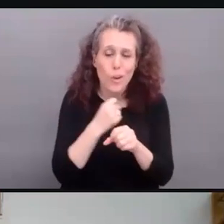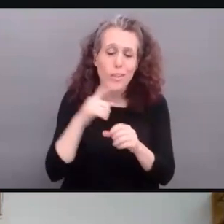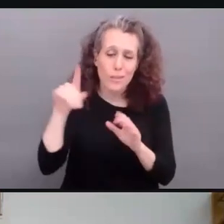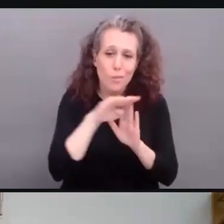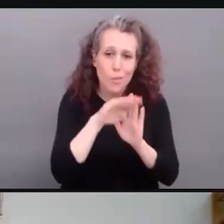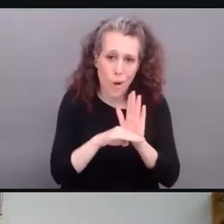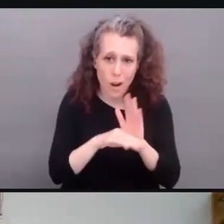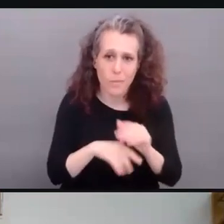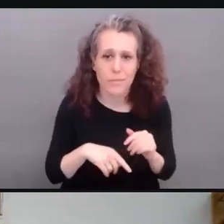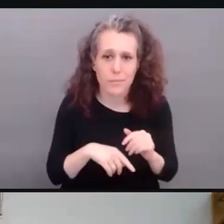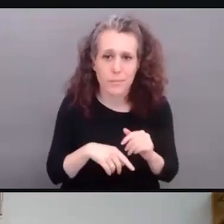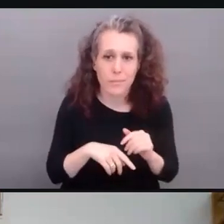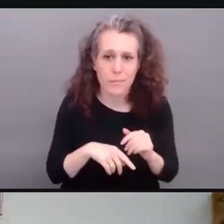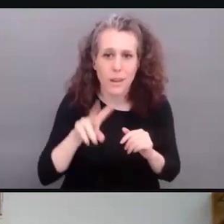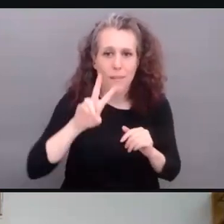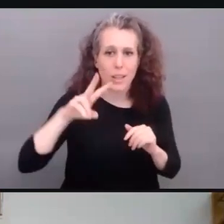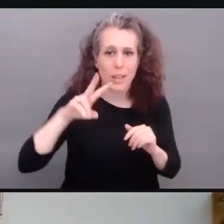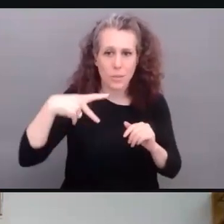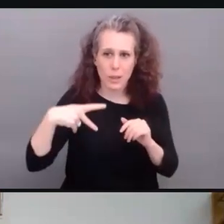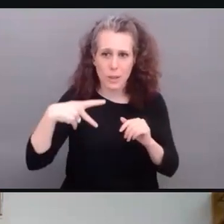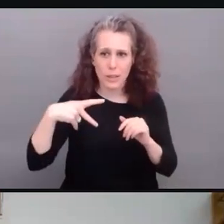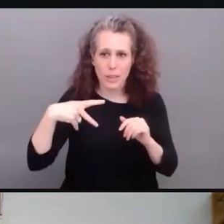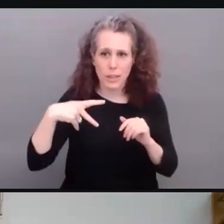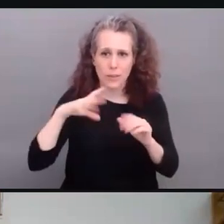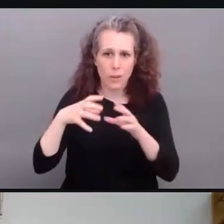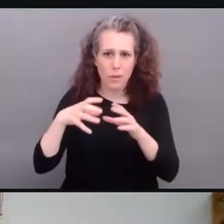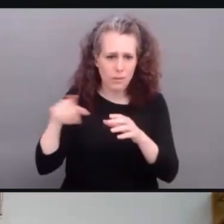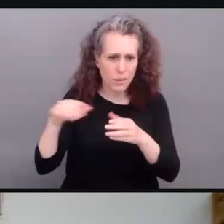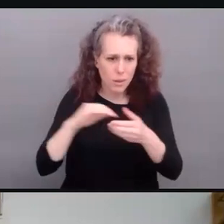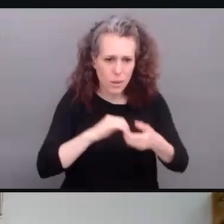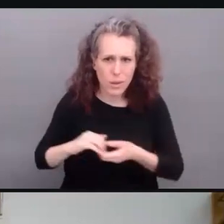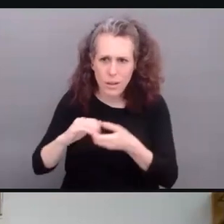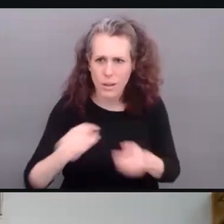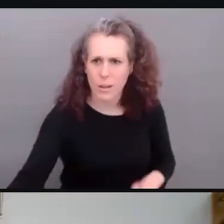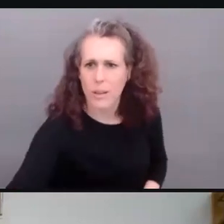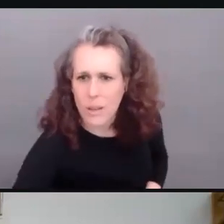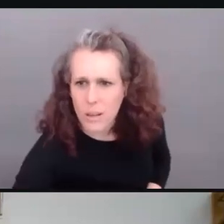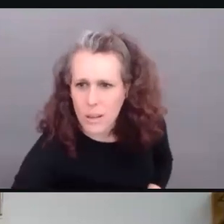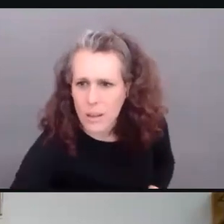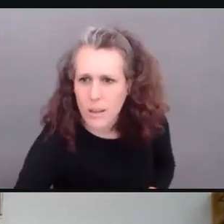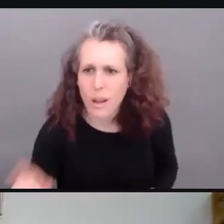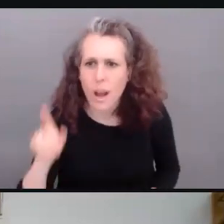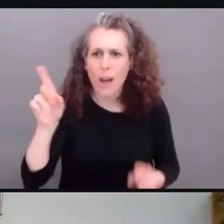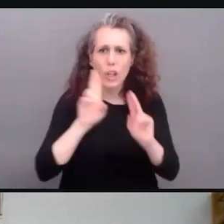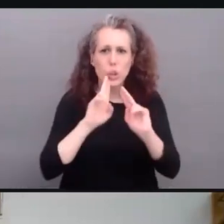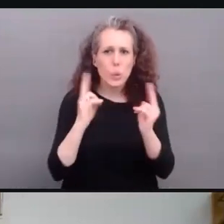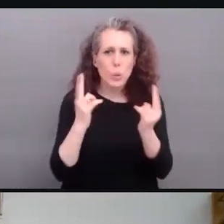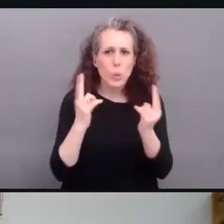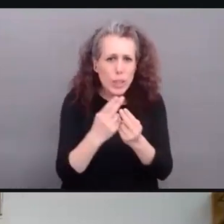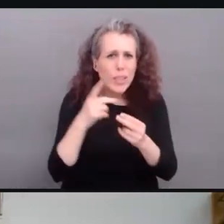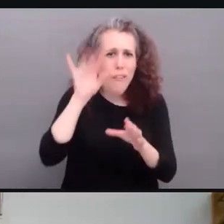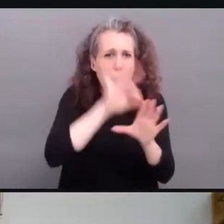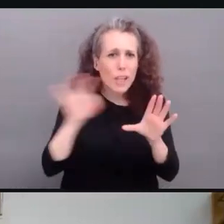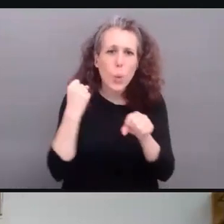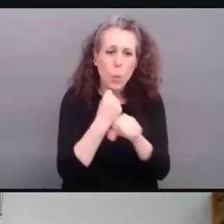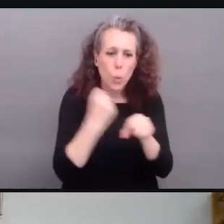vice president of the Irish Architects Institute that is currently co-director of the International Union of Architects Work Program, Architecture for